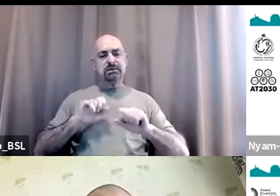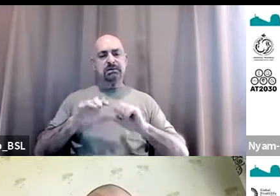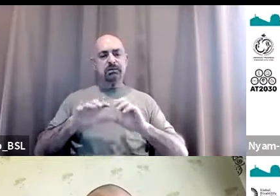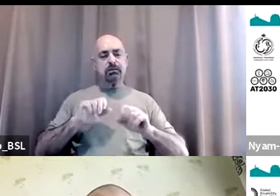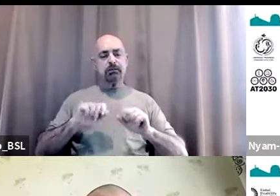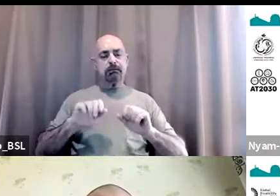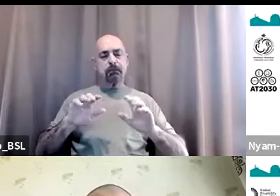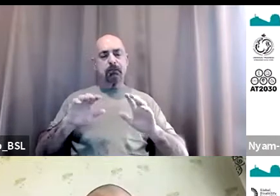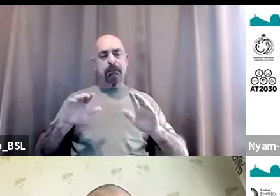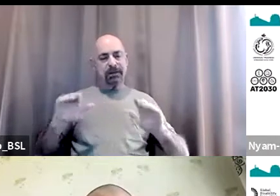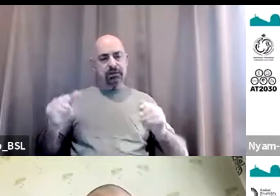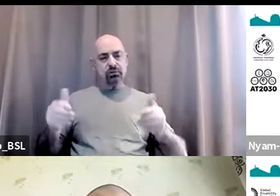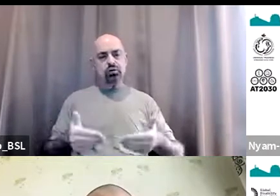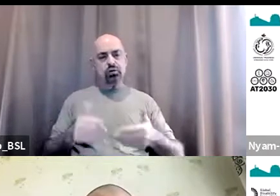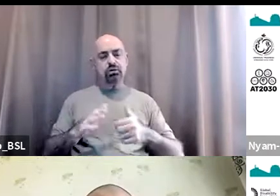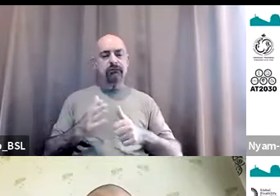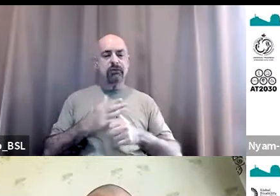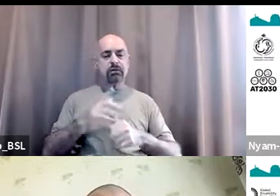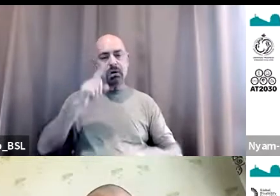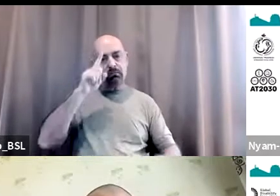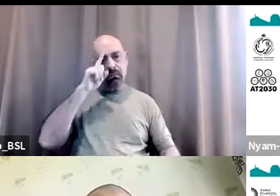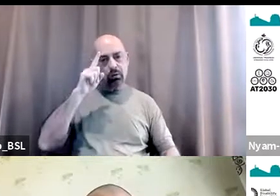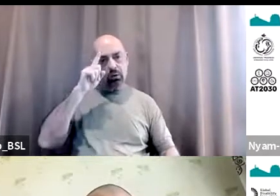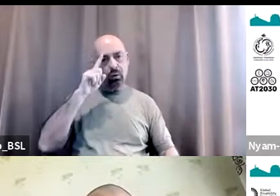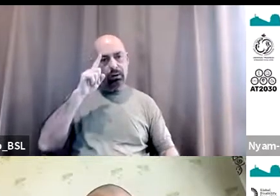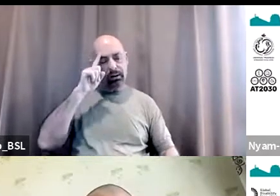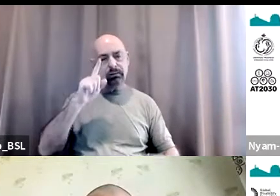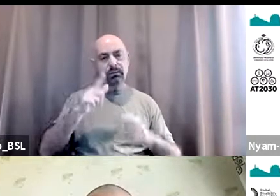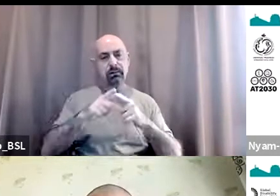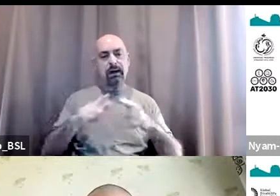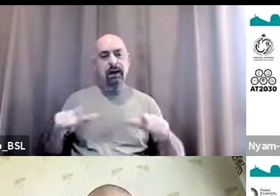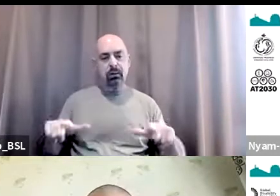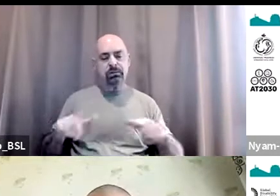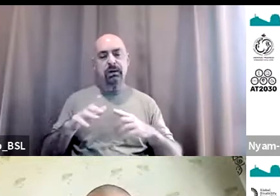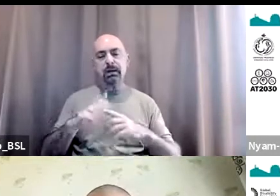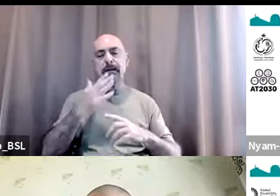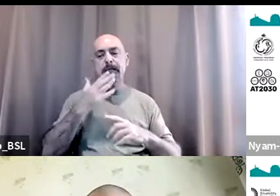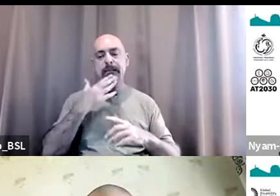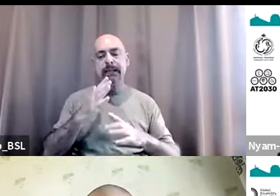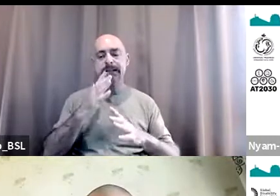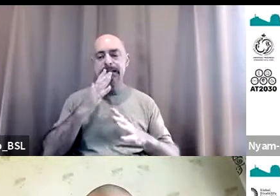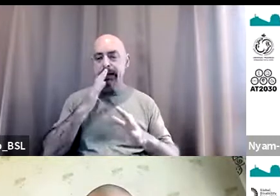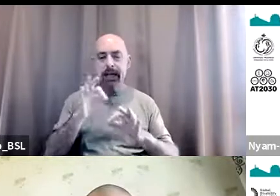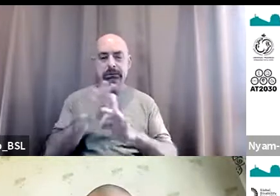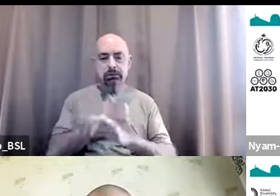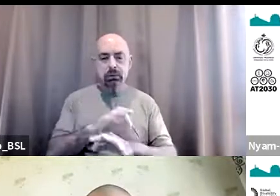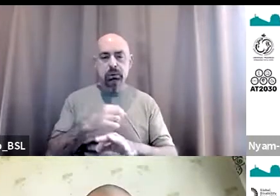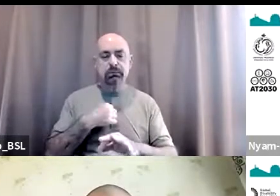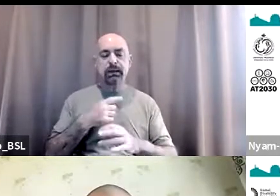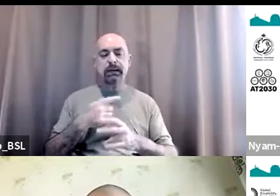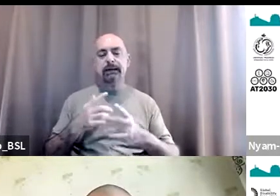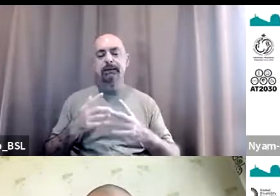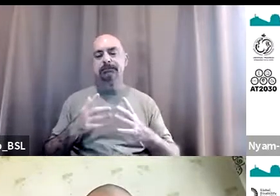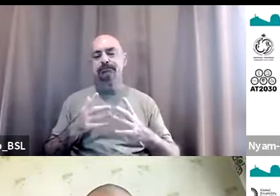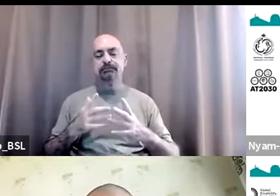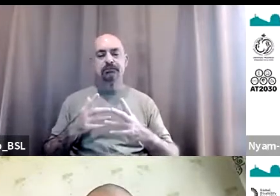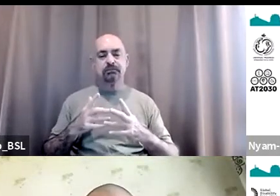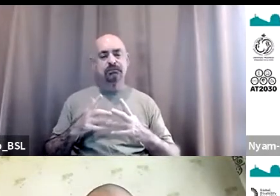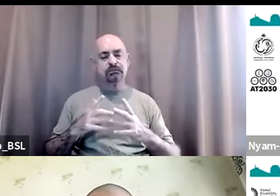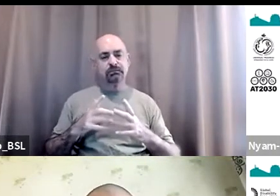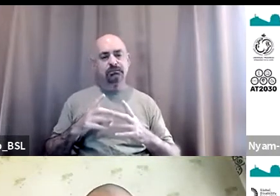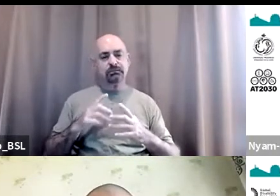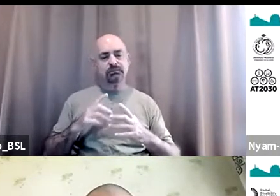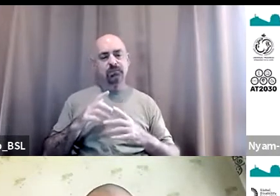in Mongolian, so please excuse me for my introducing speech being